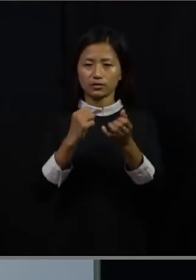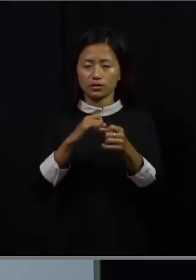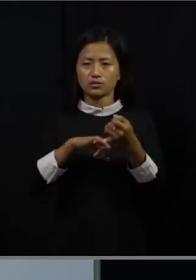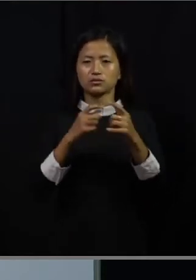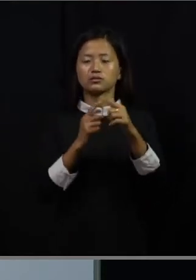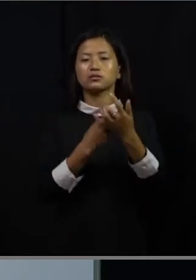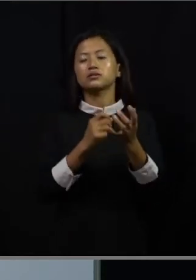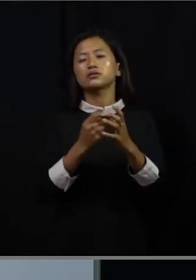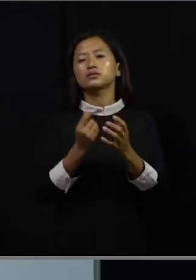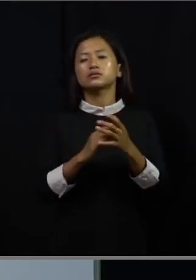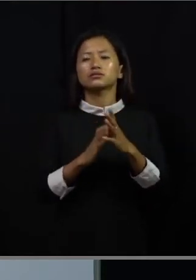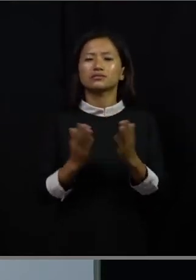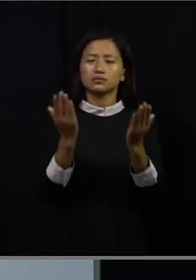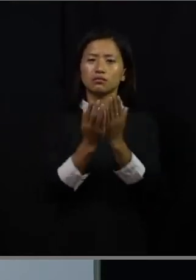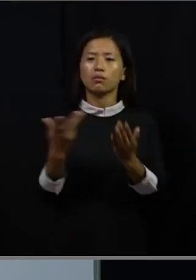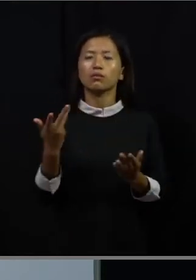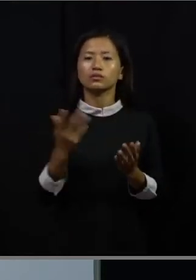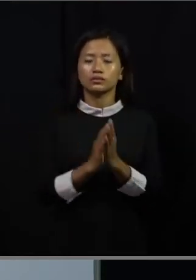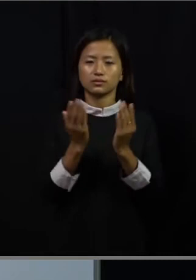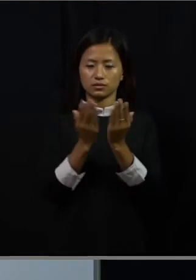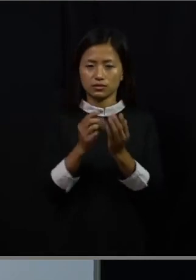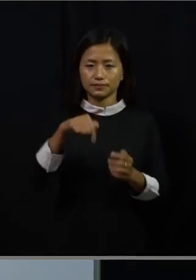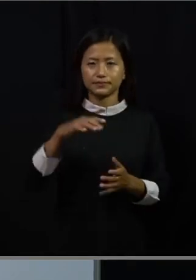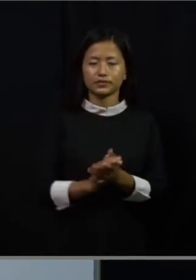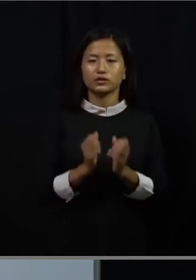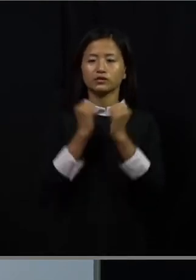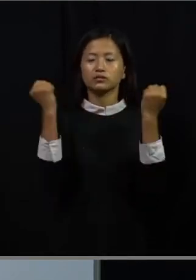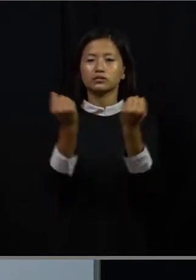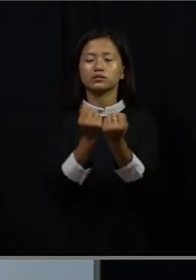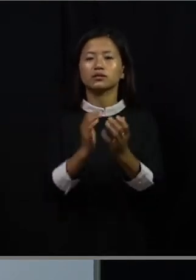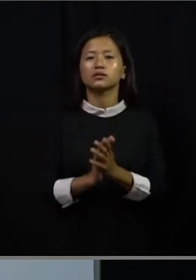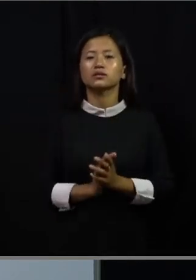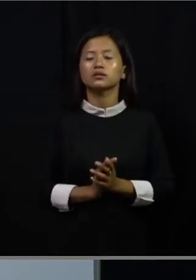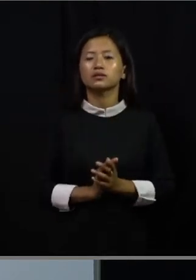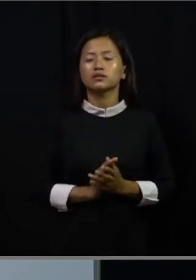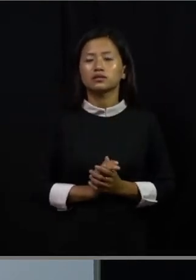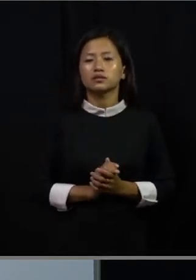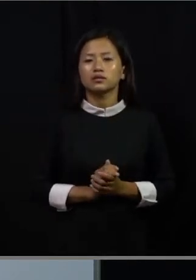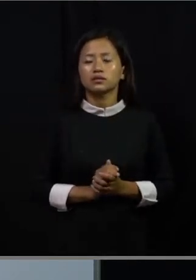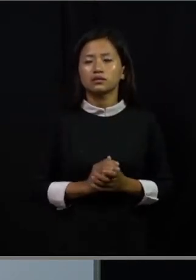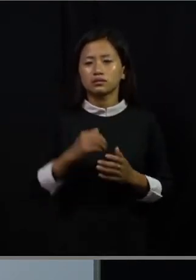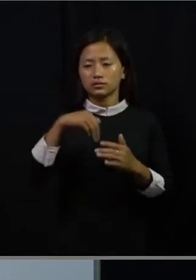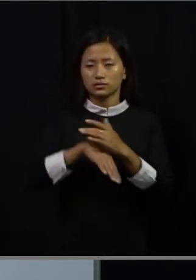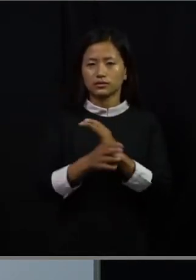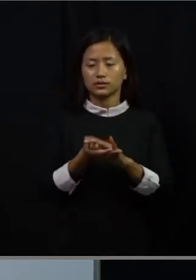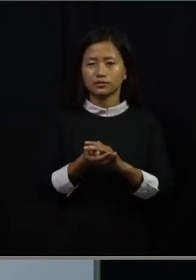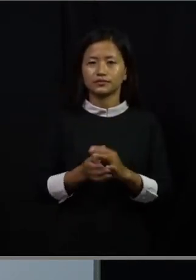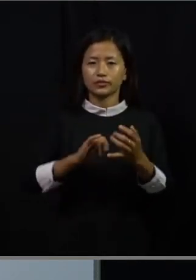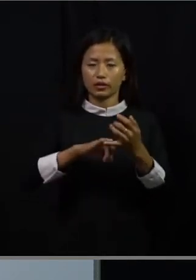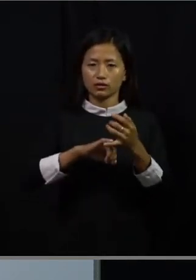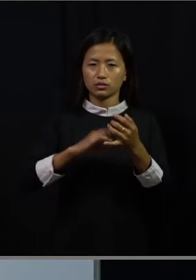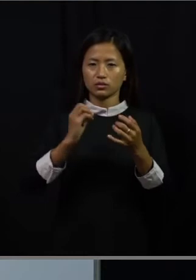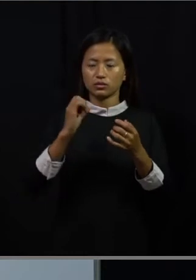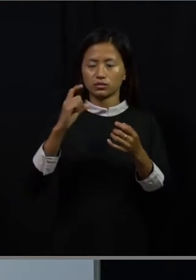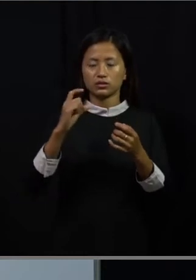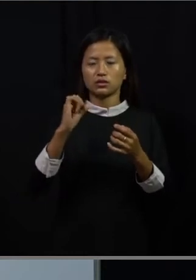society, right? So that is what we studied. The activities of the society is what we study under sociology. First is